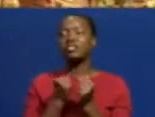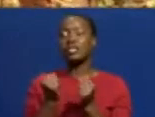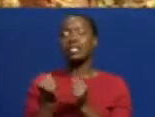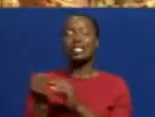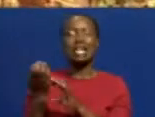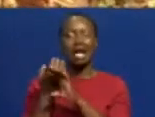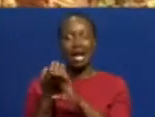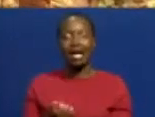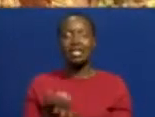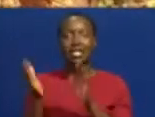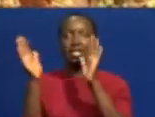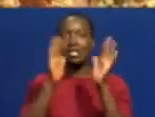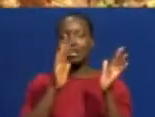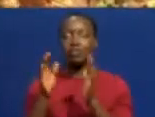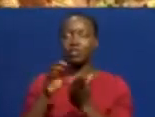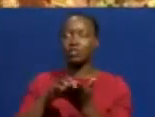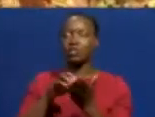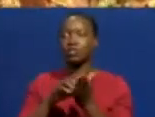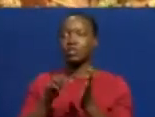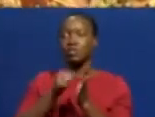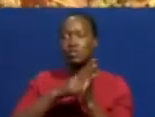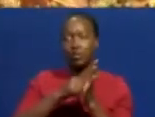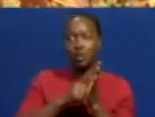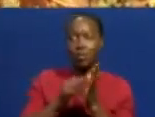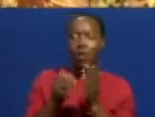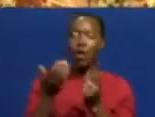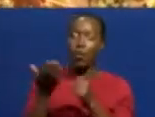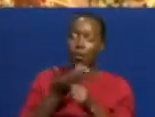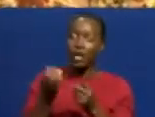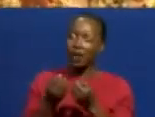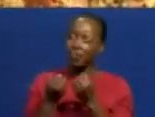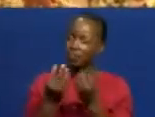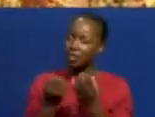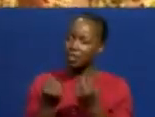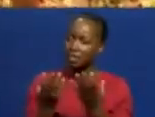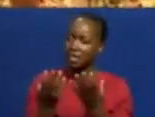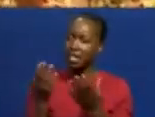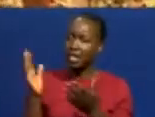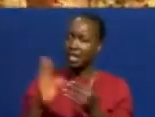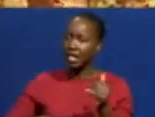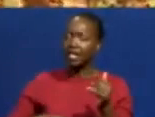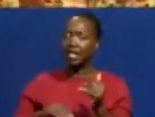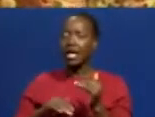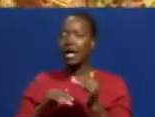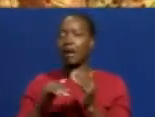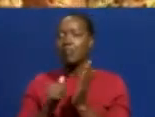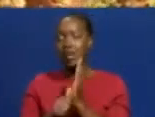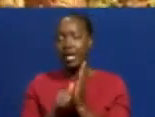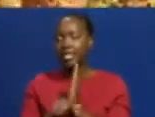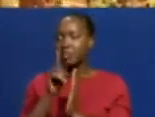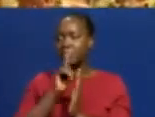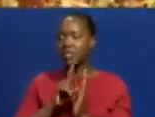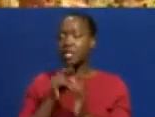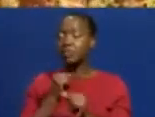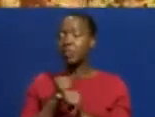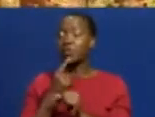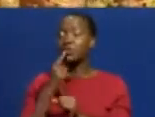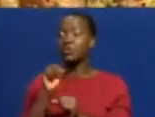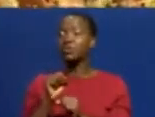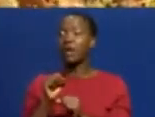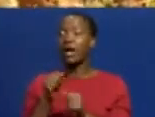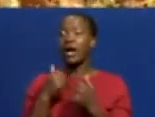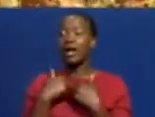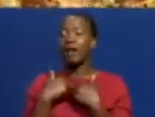climatic conditions of Makueni. We can harvest larger volumes, unlike maize, unlike beans. And by so doing, I came up